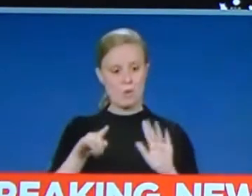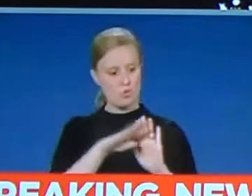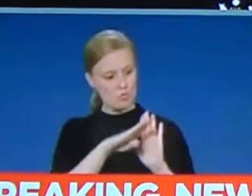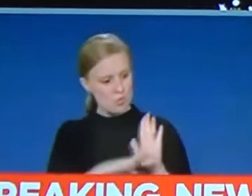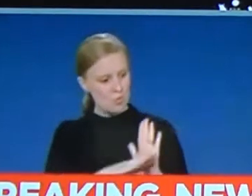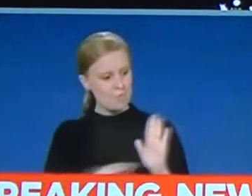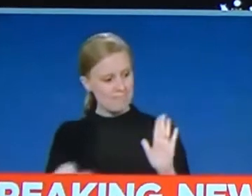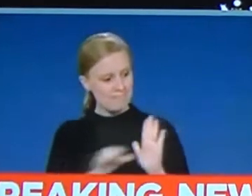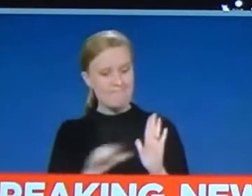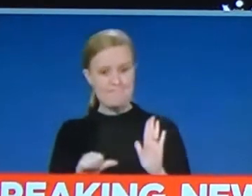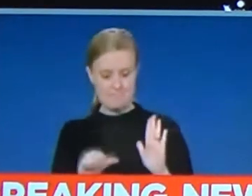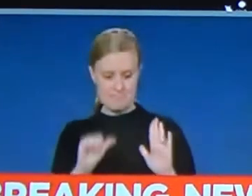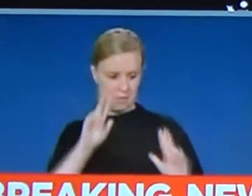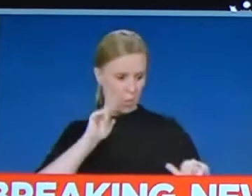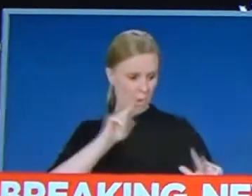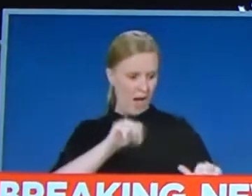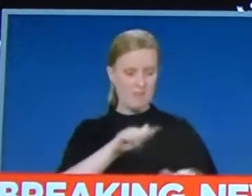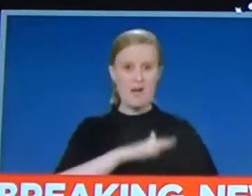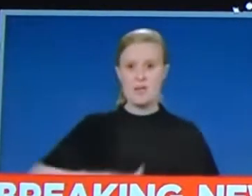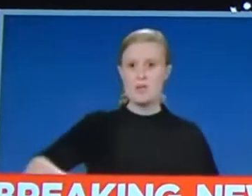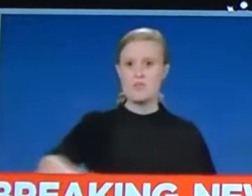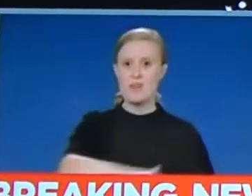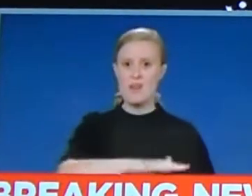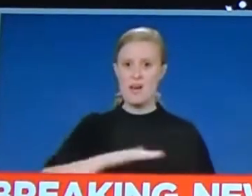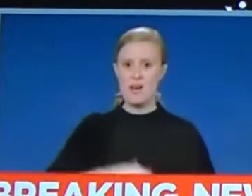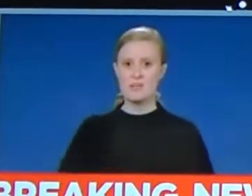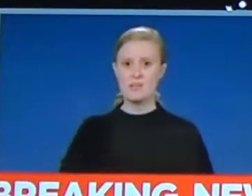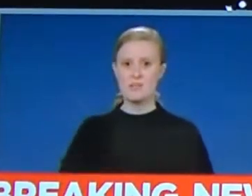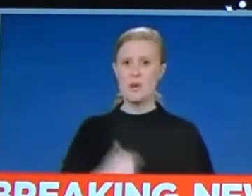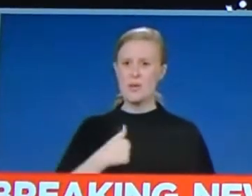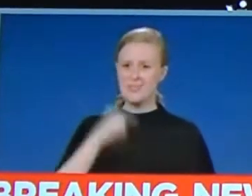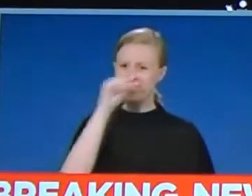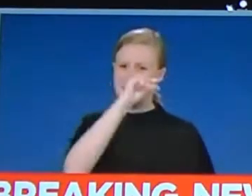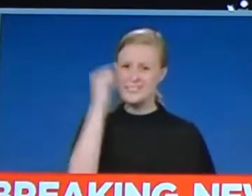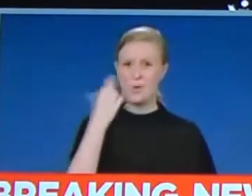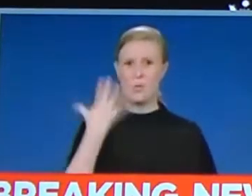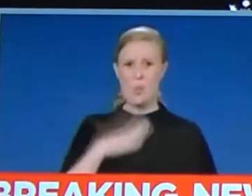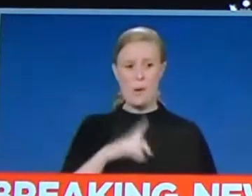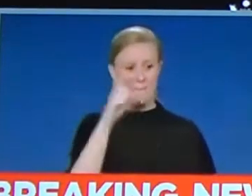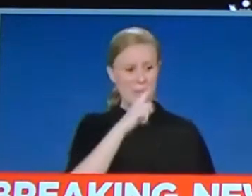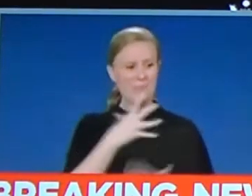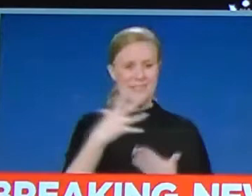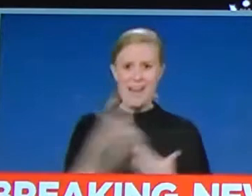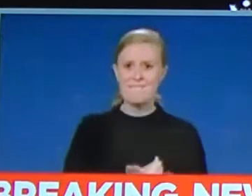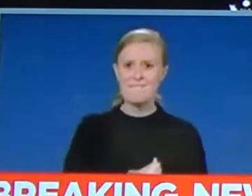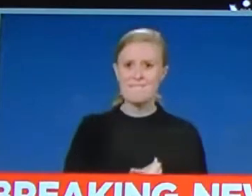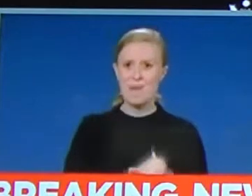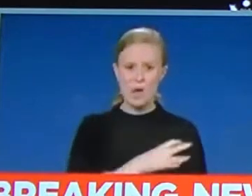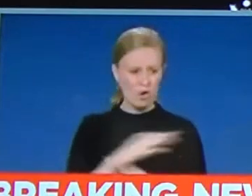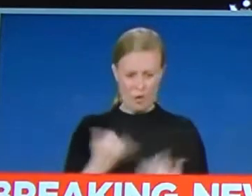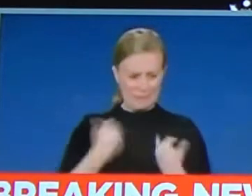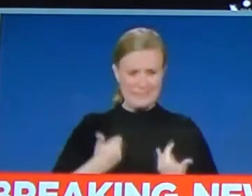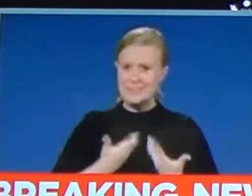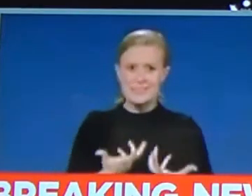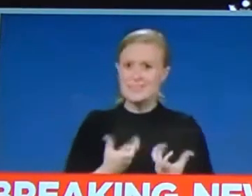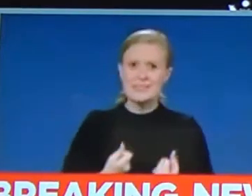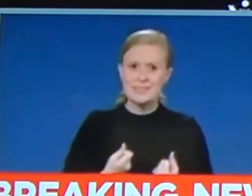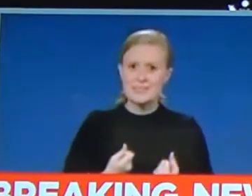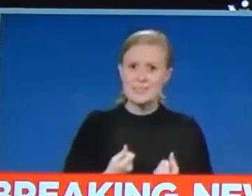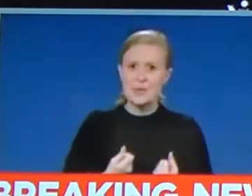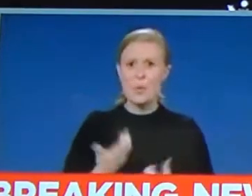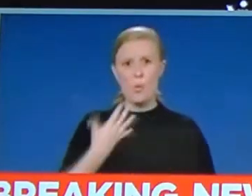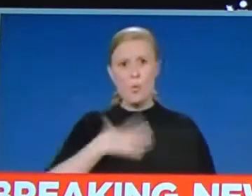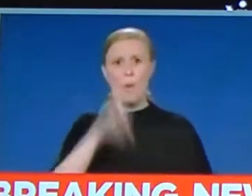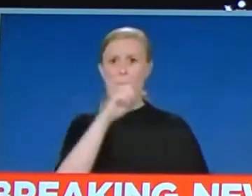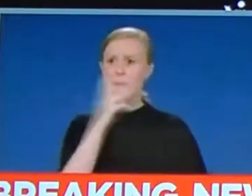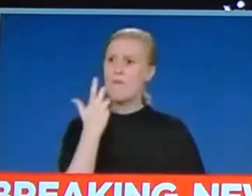to continue to save lives and to save livelihoods. Stay at home. Unless you're out there